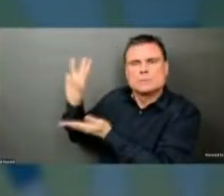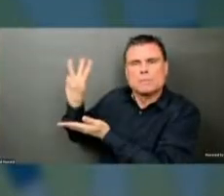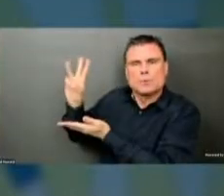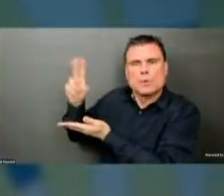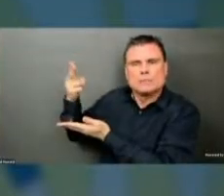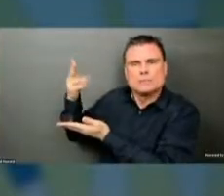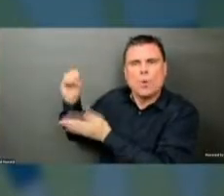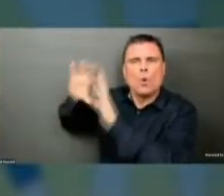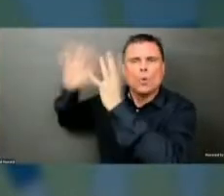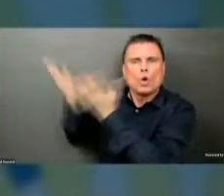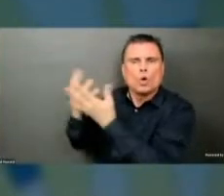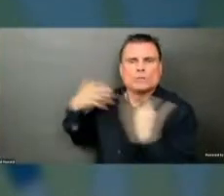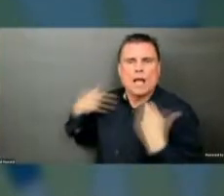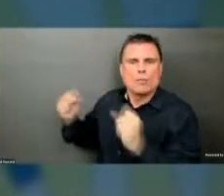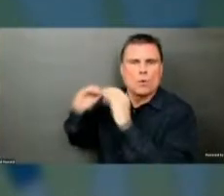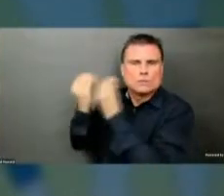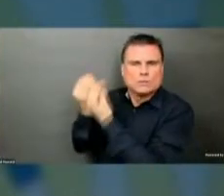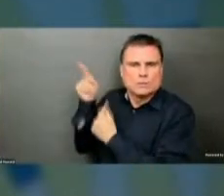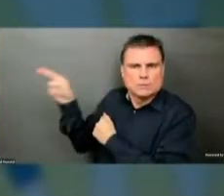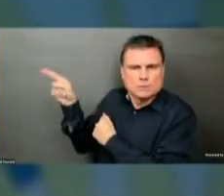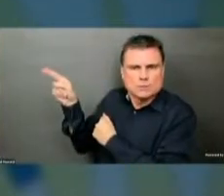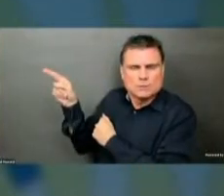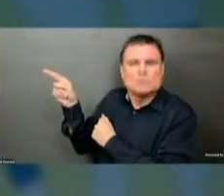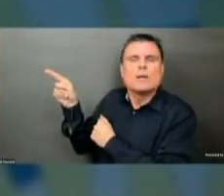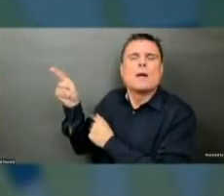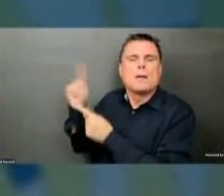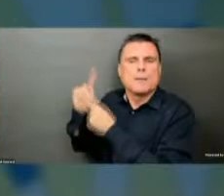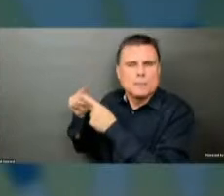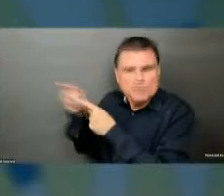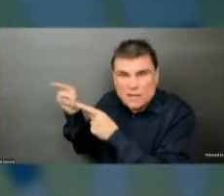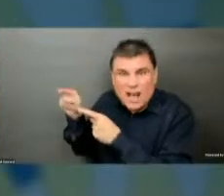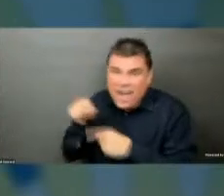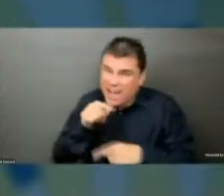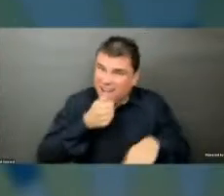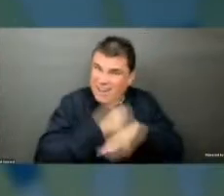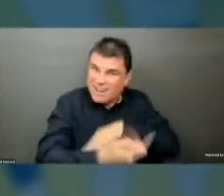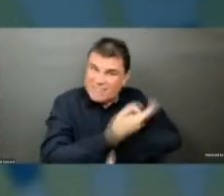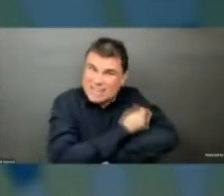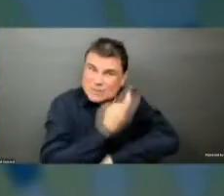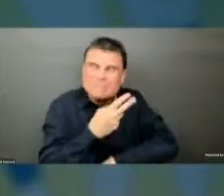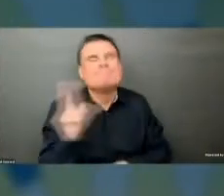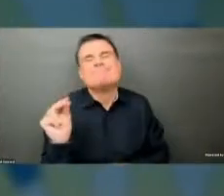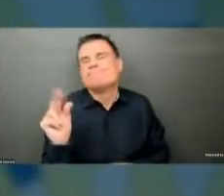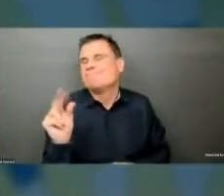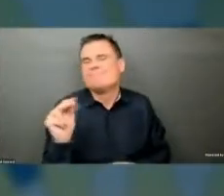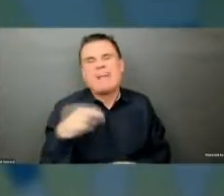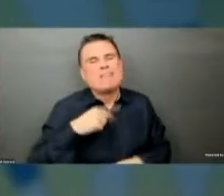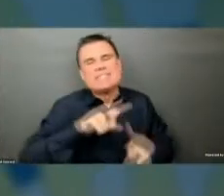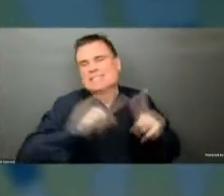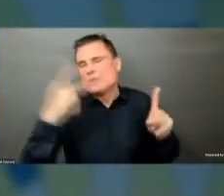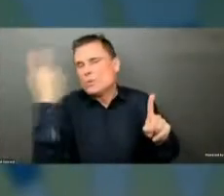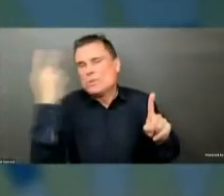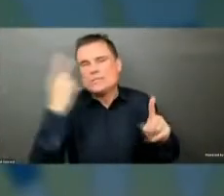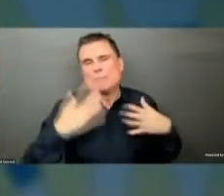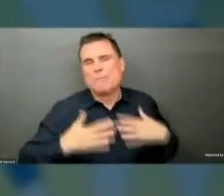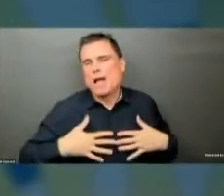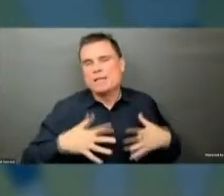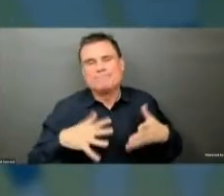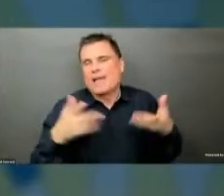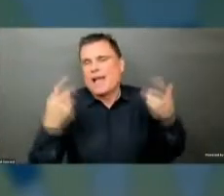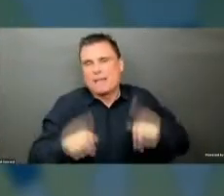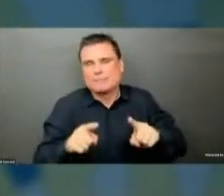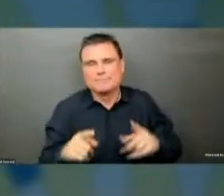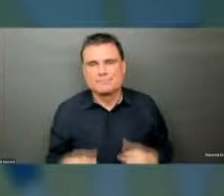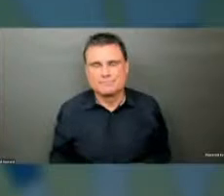vaccine. I want to finish by talking a little bit about variants of concern. These are something that have entered